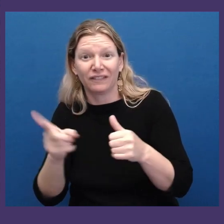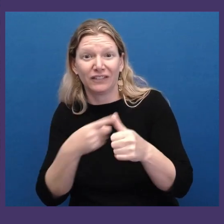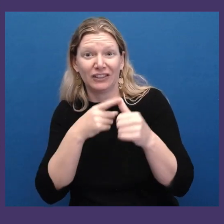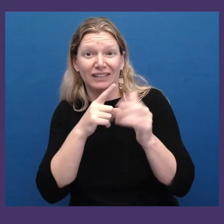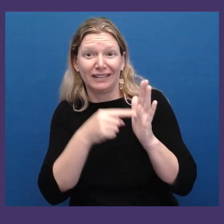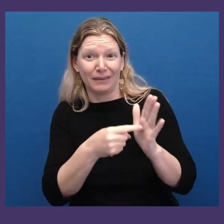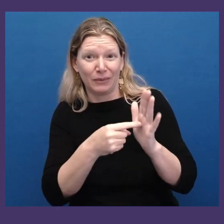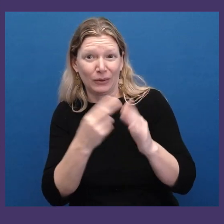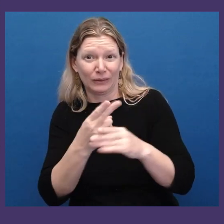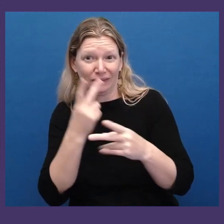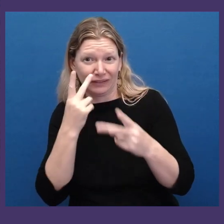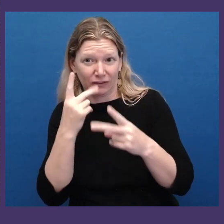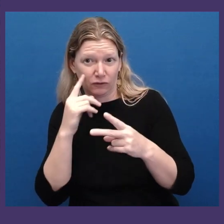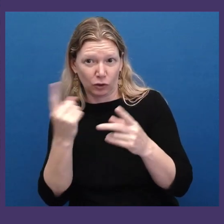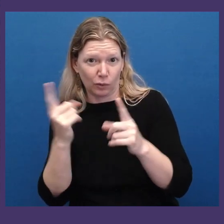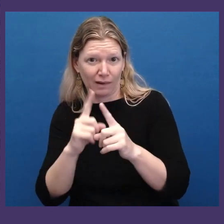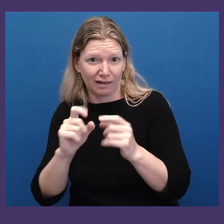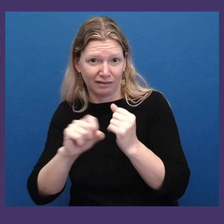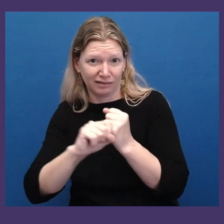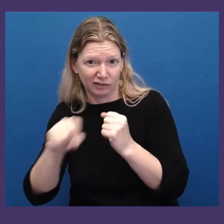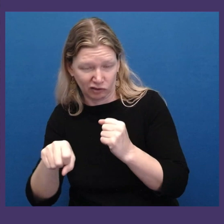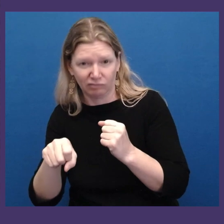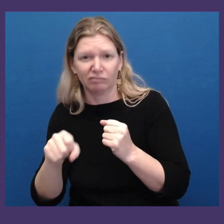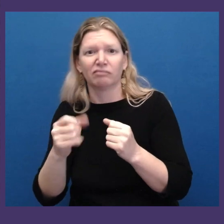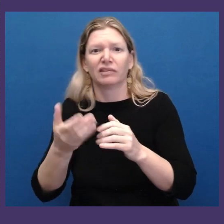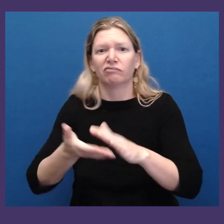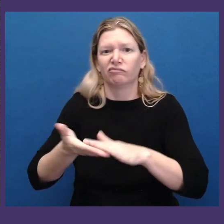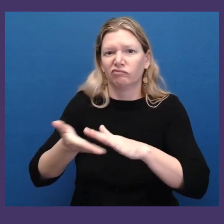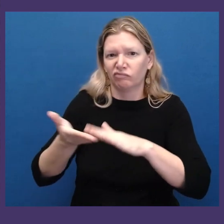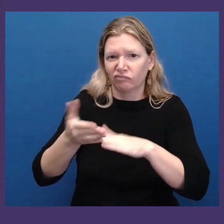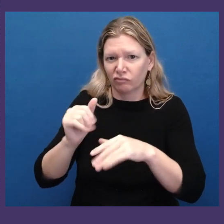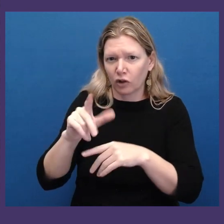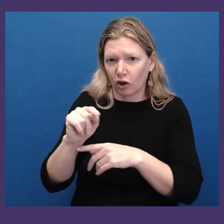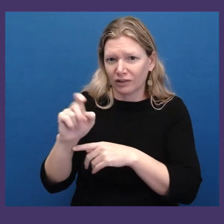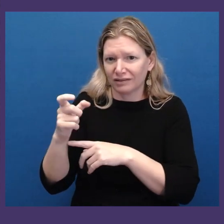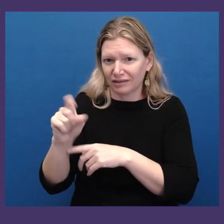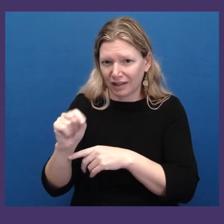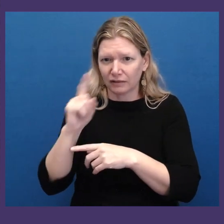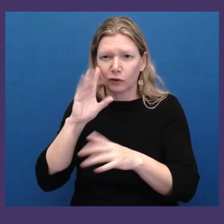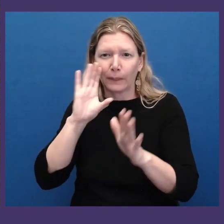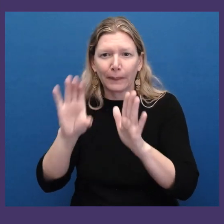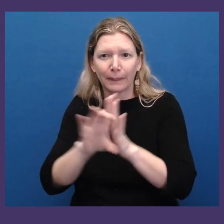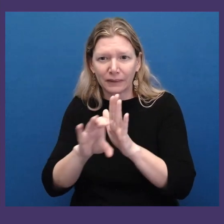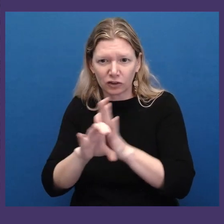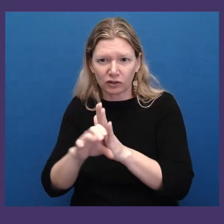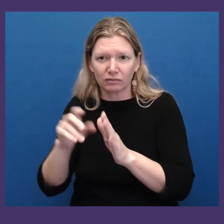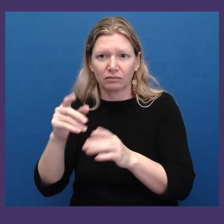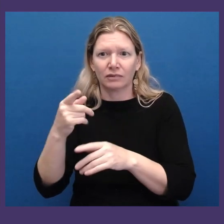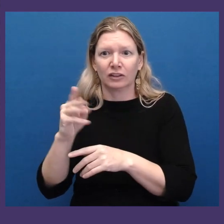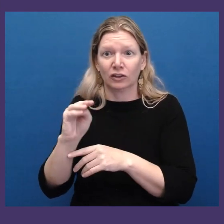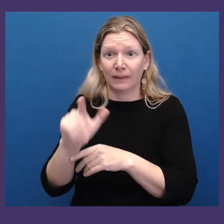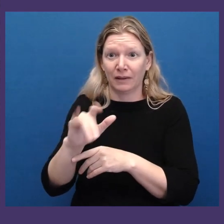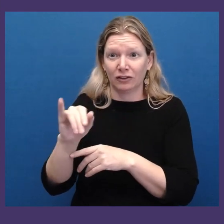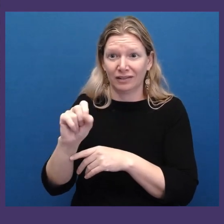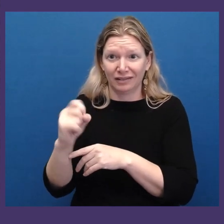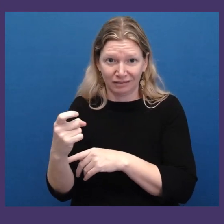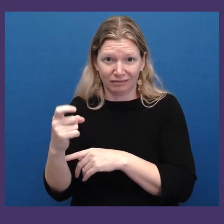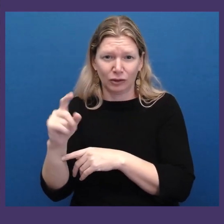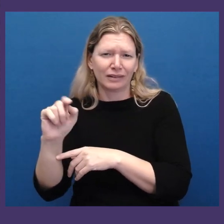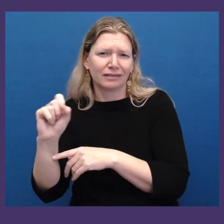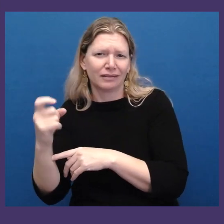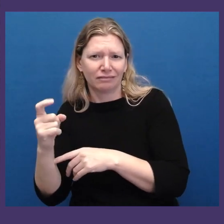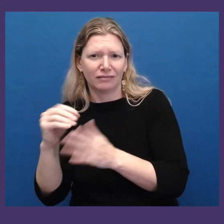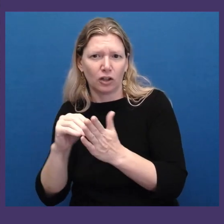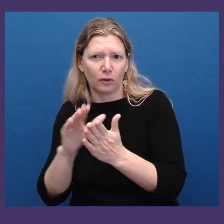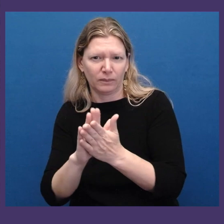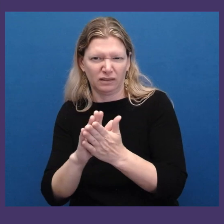Markdown, HTML, JSX, or TSX documents with the provided code actions, simplifying the